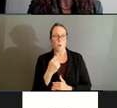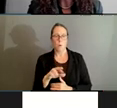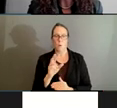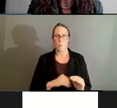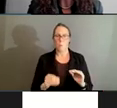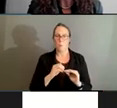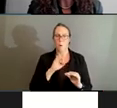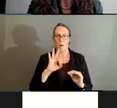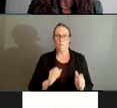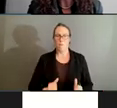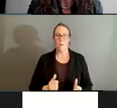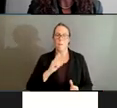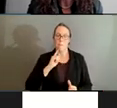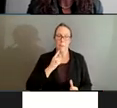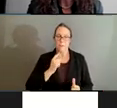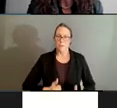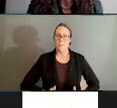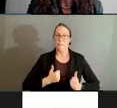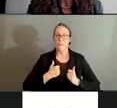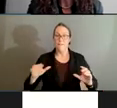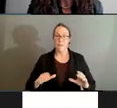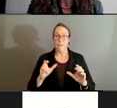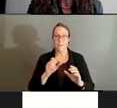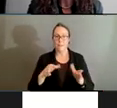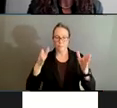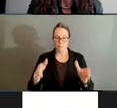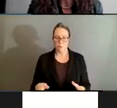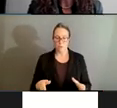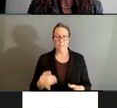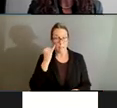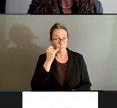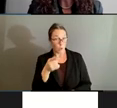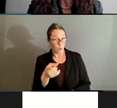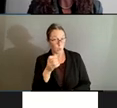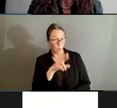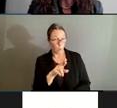major life activities of such individual. If you or a household member have such a